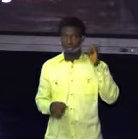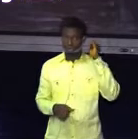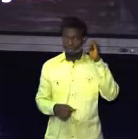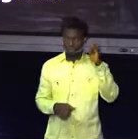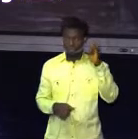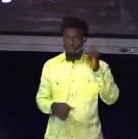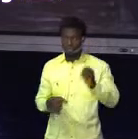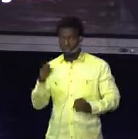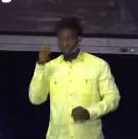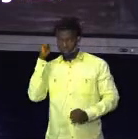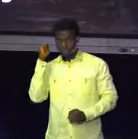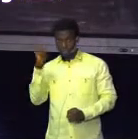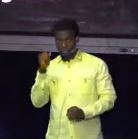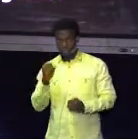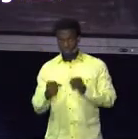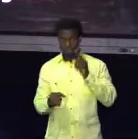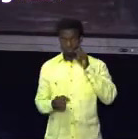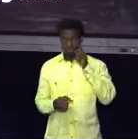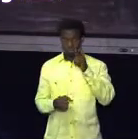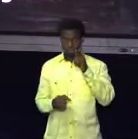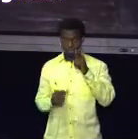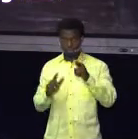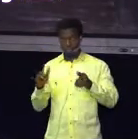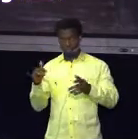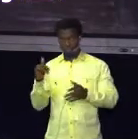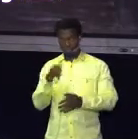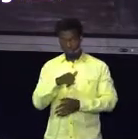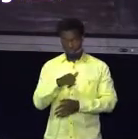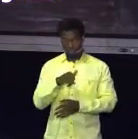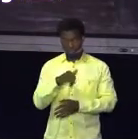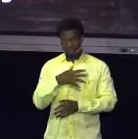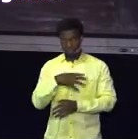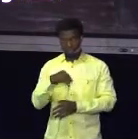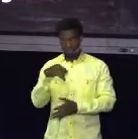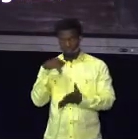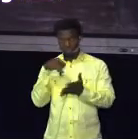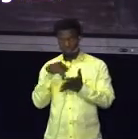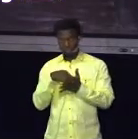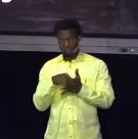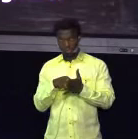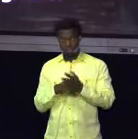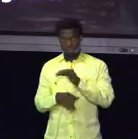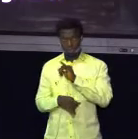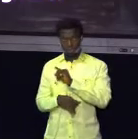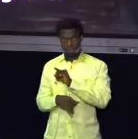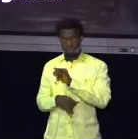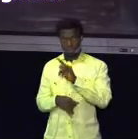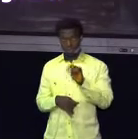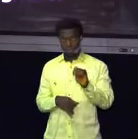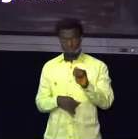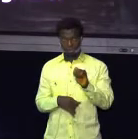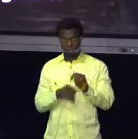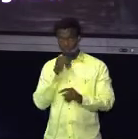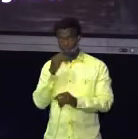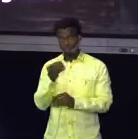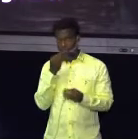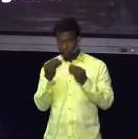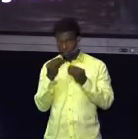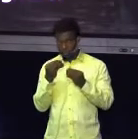he, she, you, they, and it, it, not